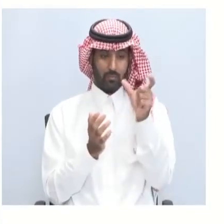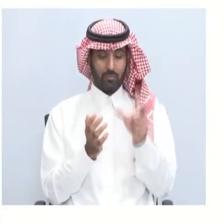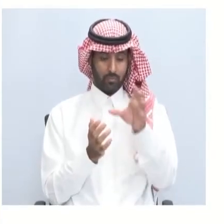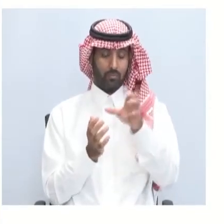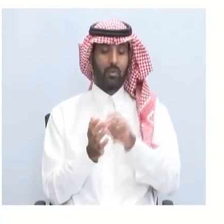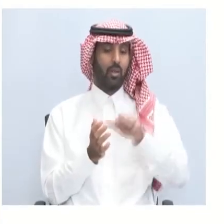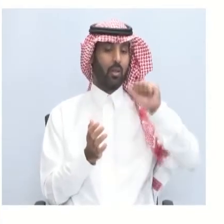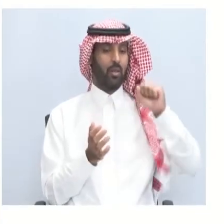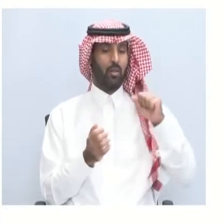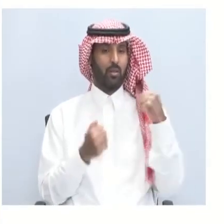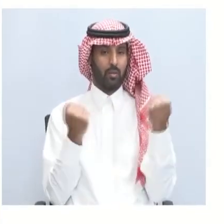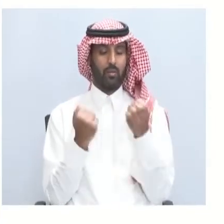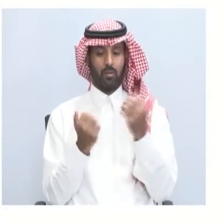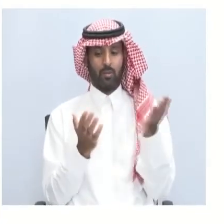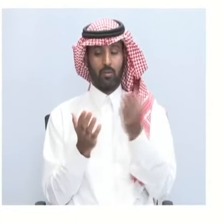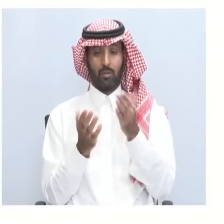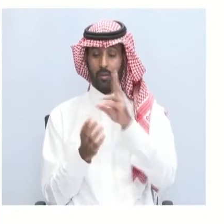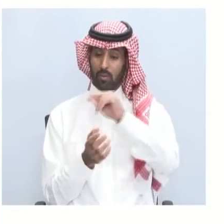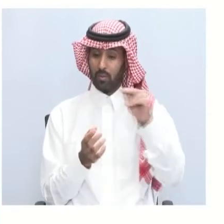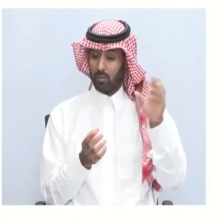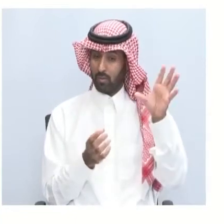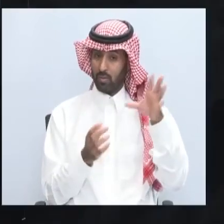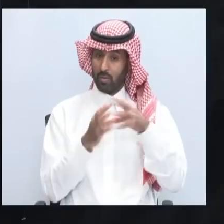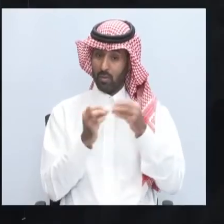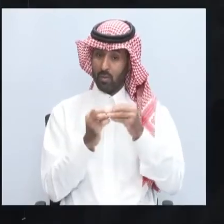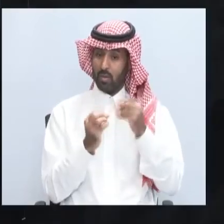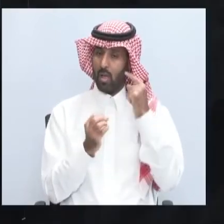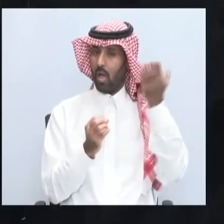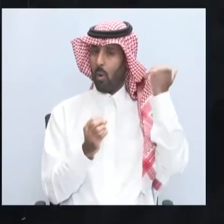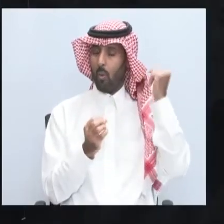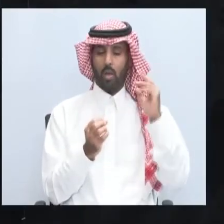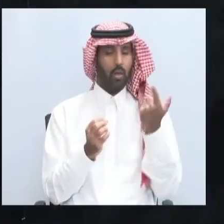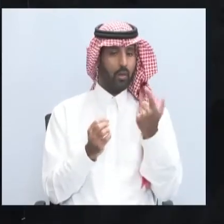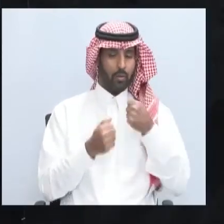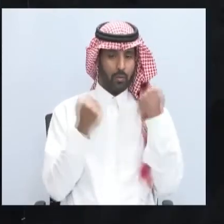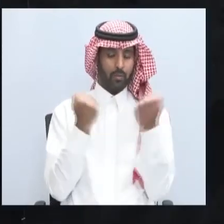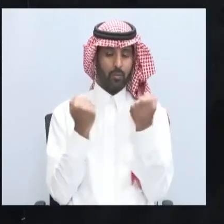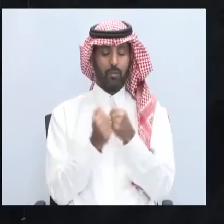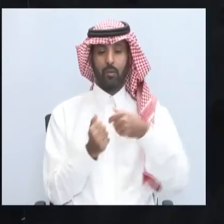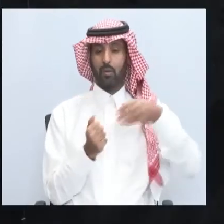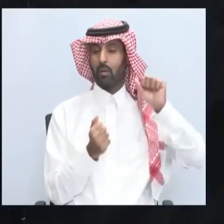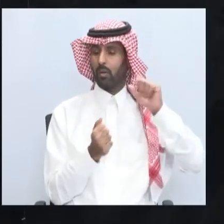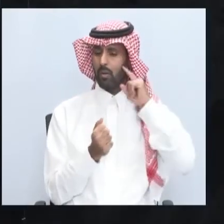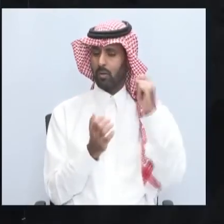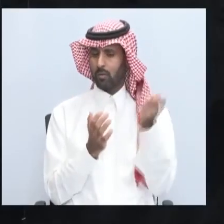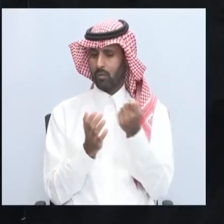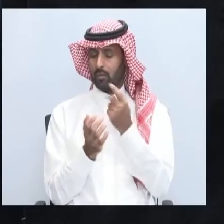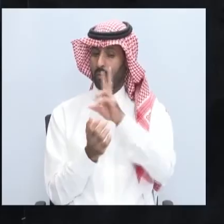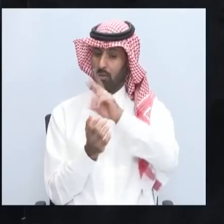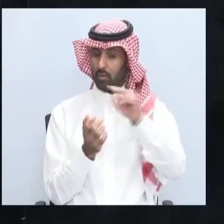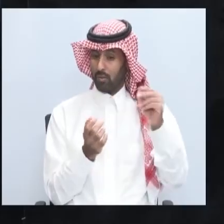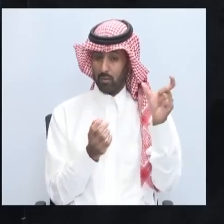exercise A above their synonyms. So the words that we just learned in exercise A, we'll be writing them with